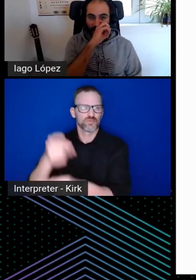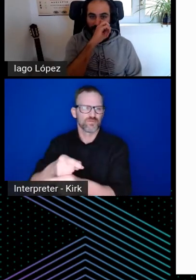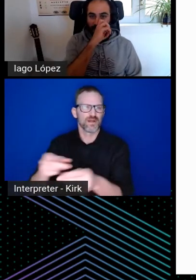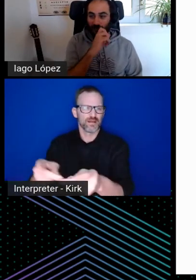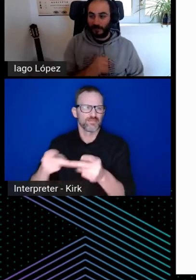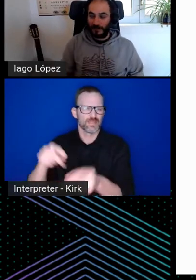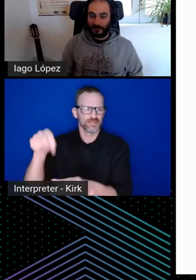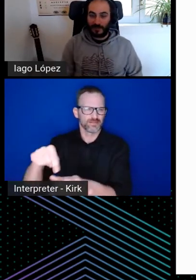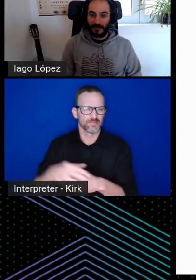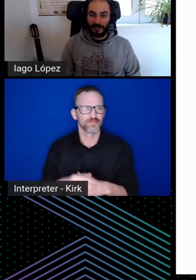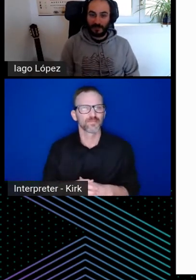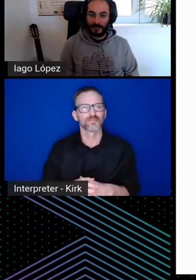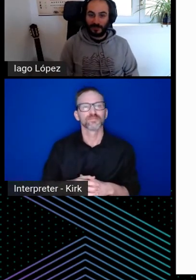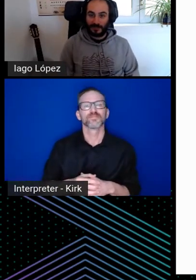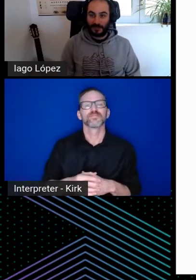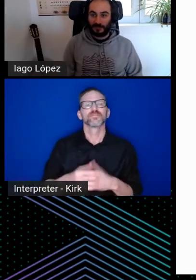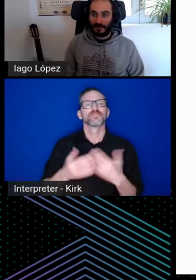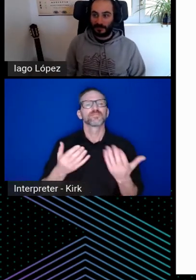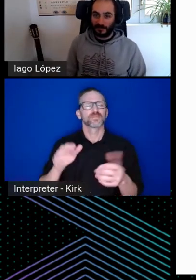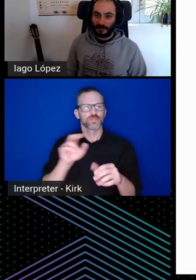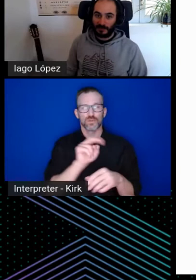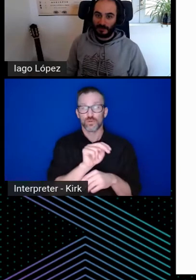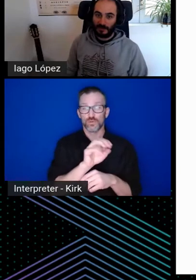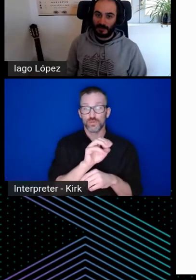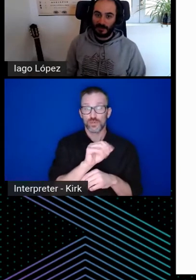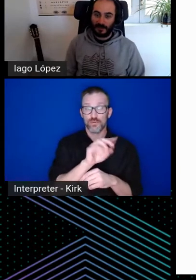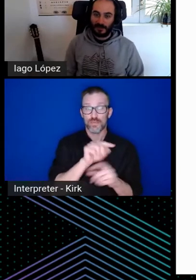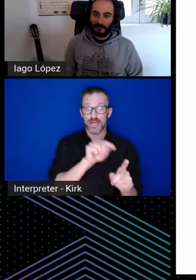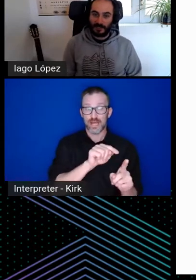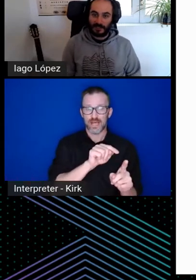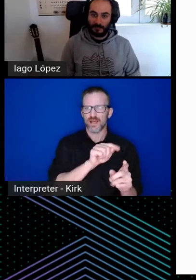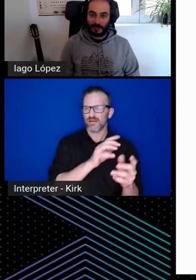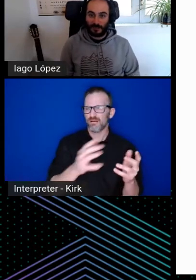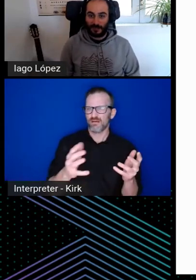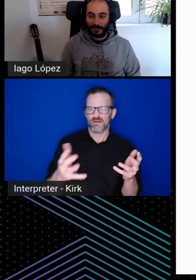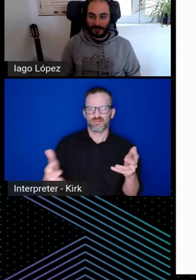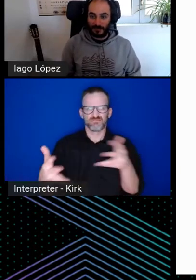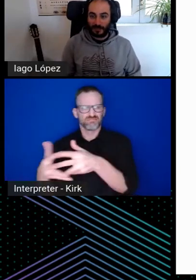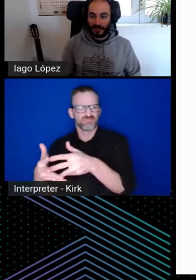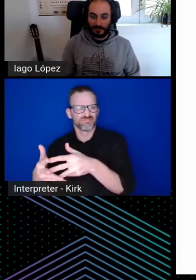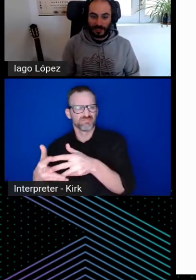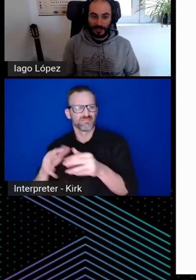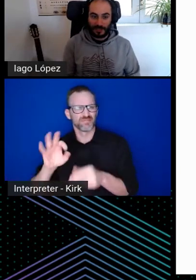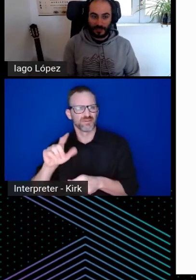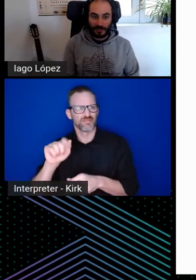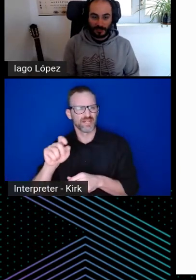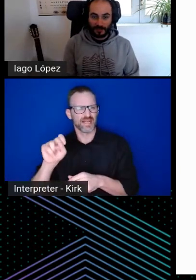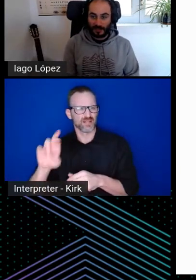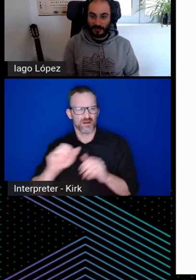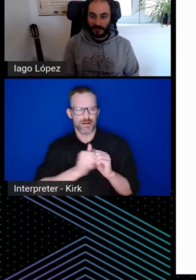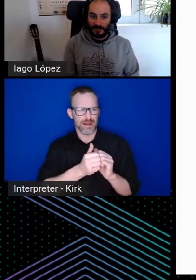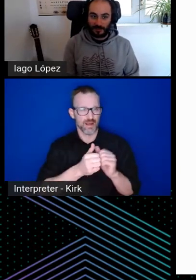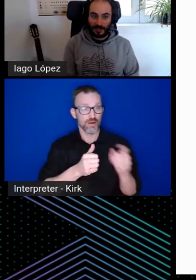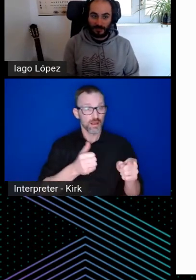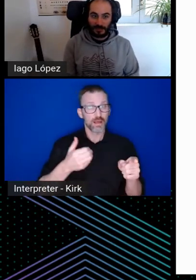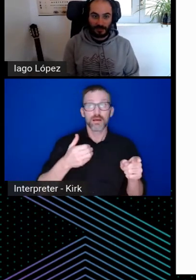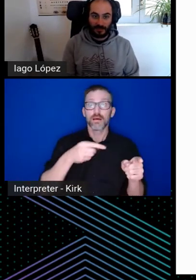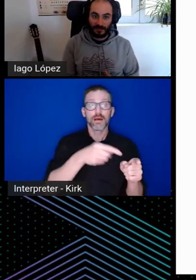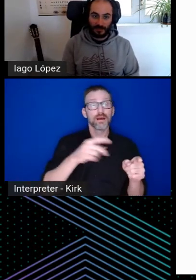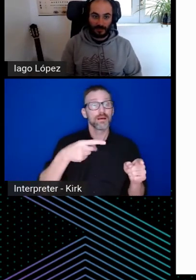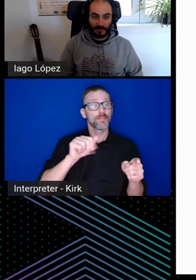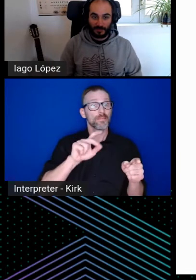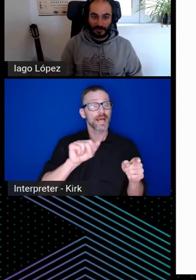So how do you install Nomad on Flatcar? This is an interesting question because it doesn't have a package manager, so you cannot just do